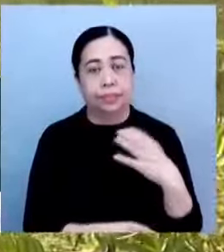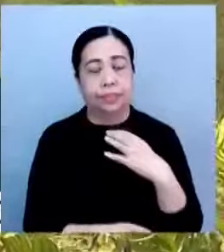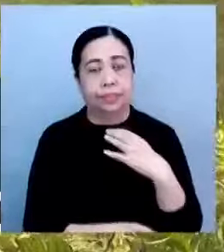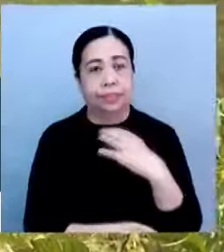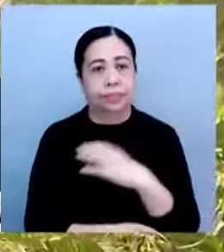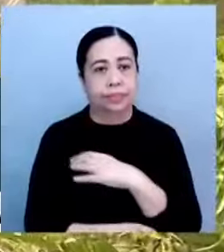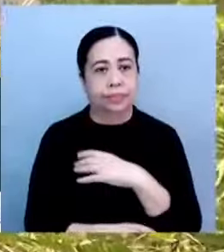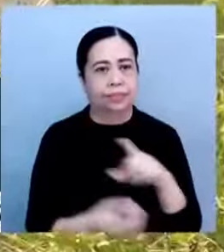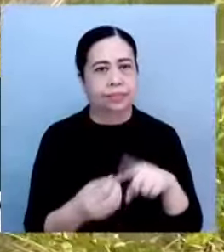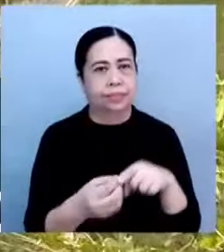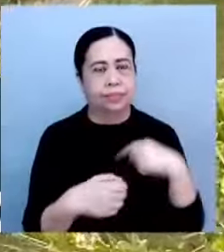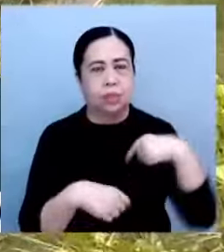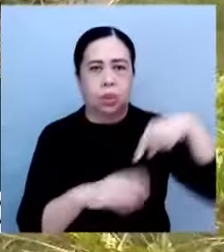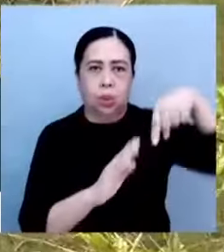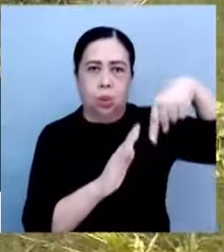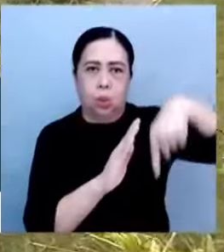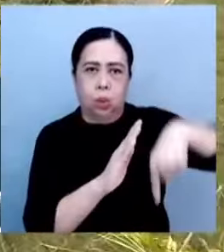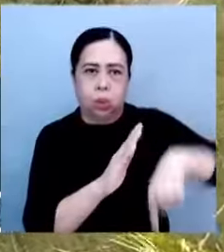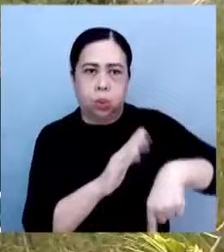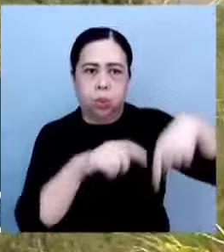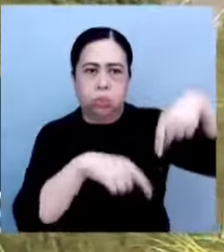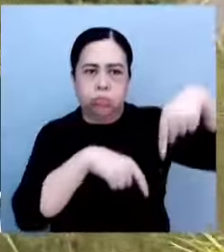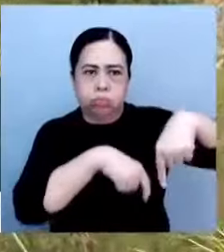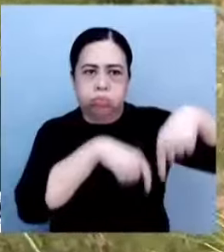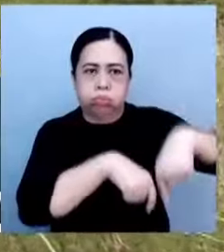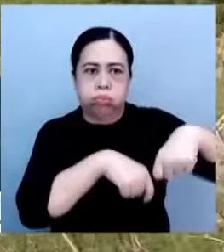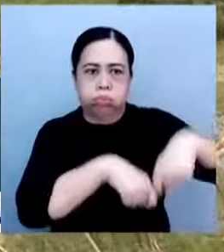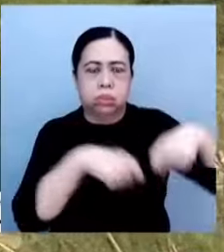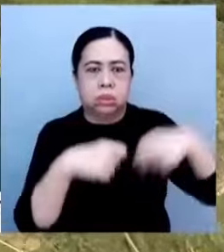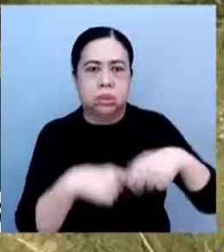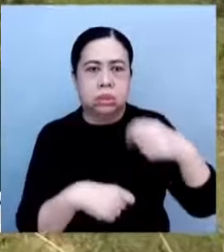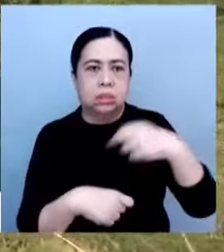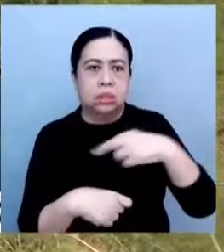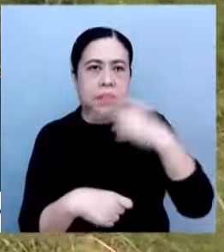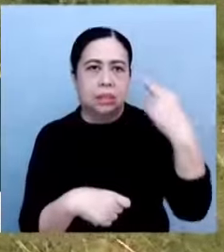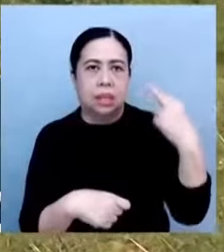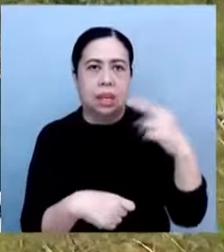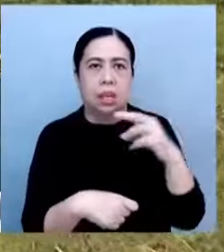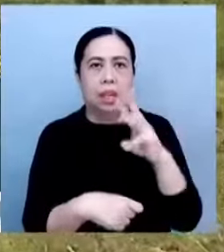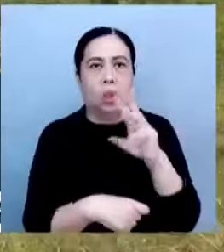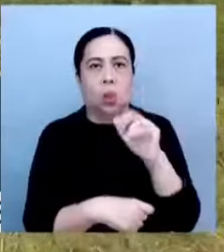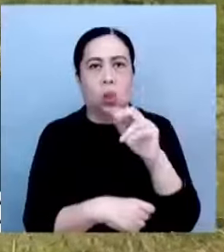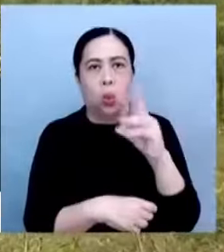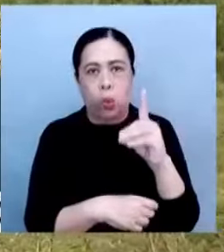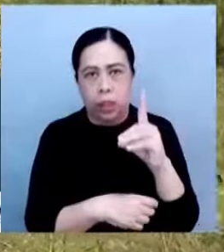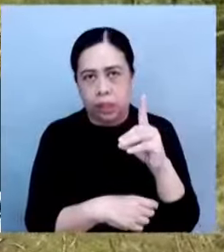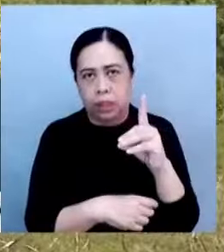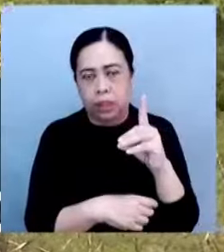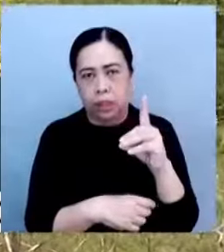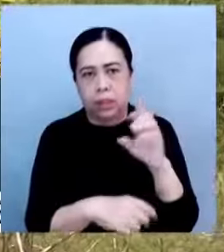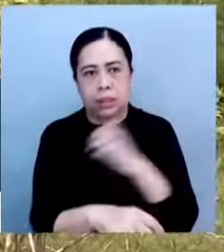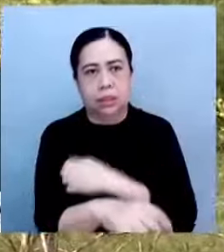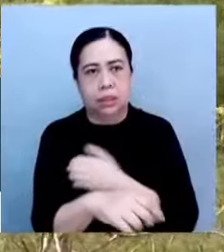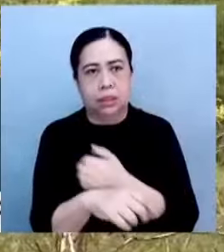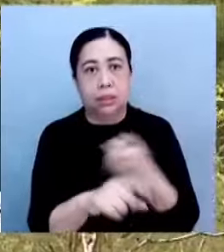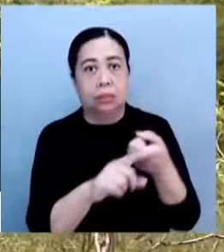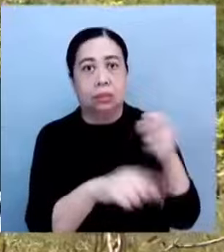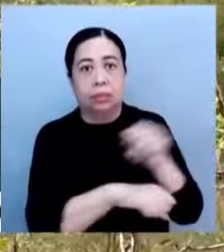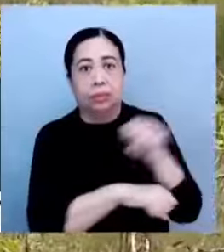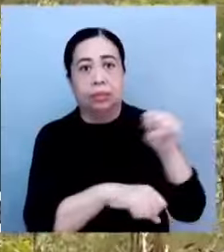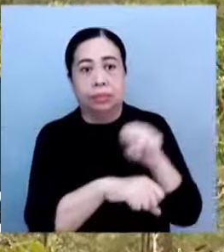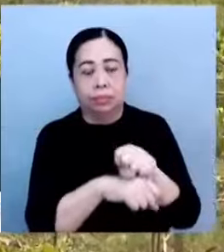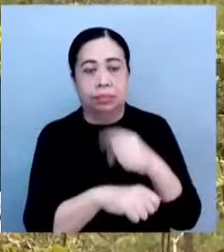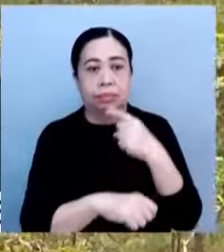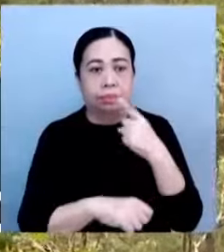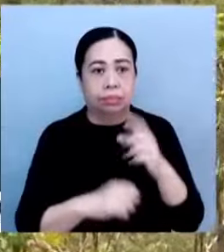following drilling activities conducted there by the Rizal Wind Energy Corporation. Its mother company, Singapore-based Vina Energy, said it